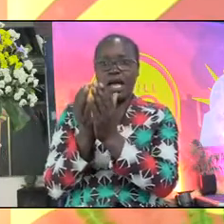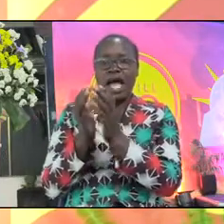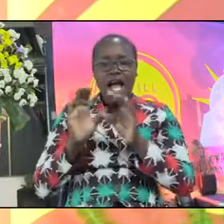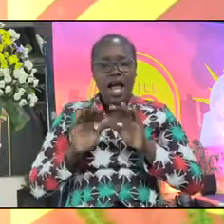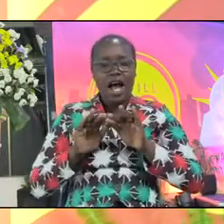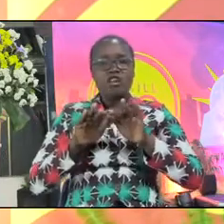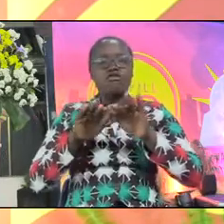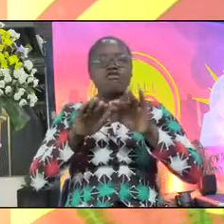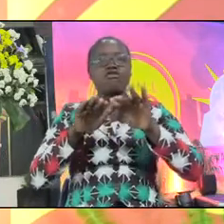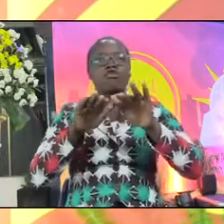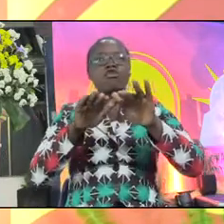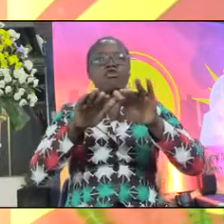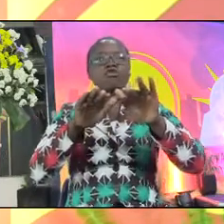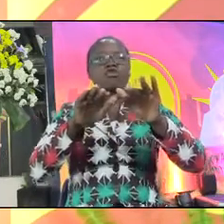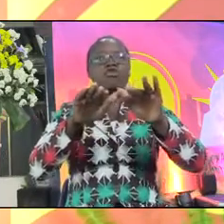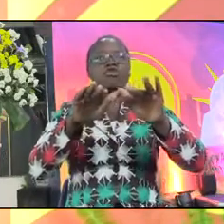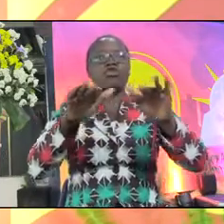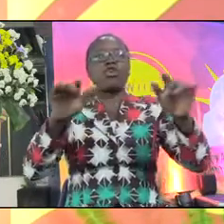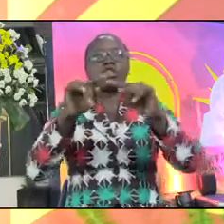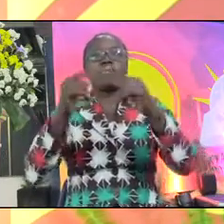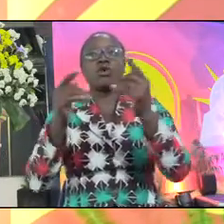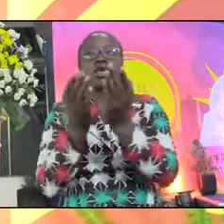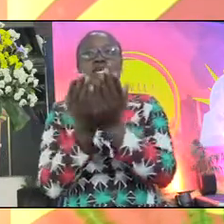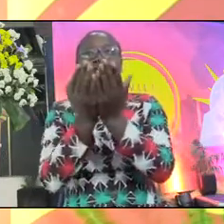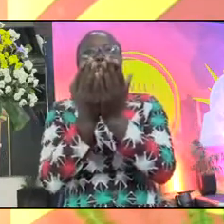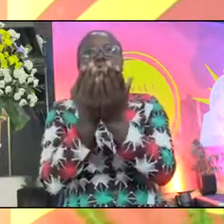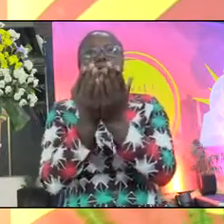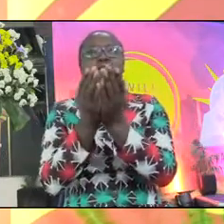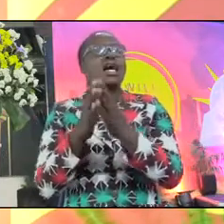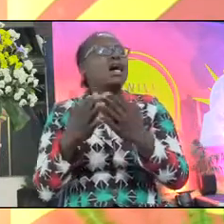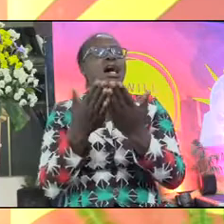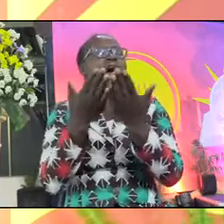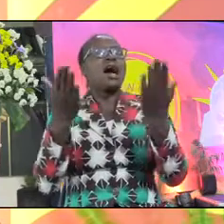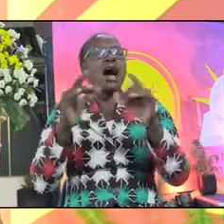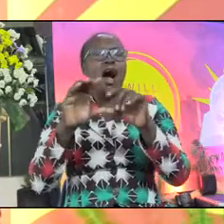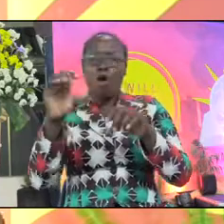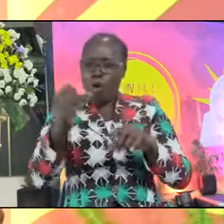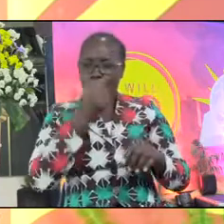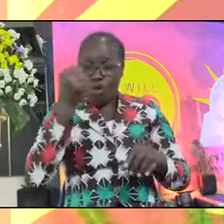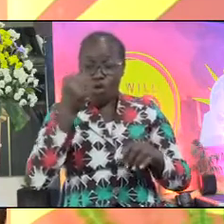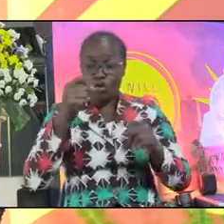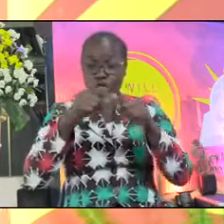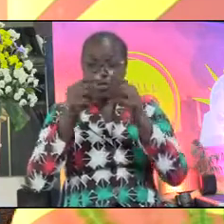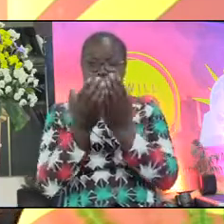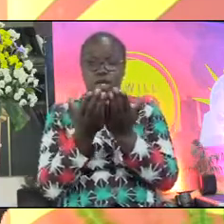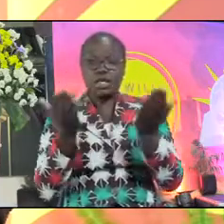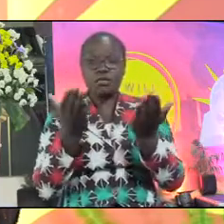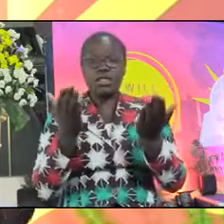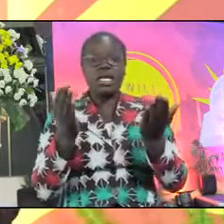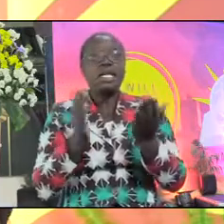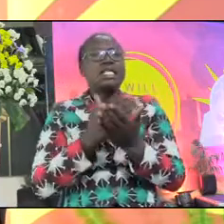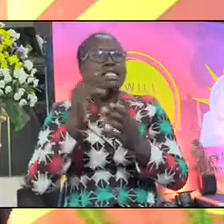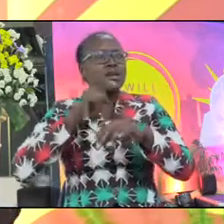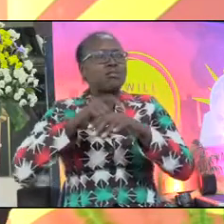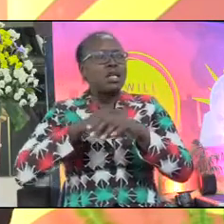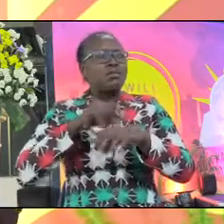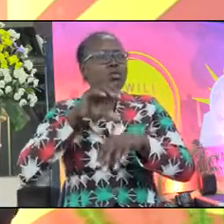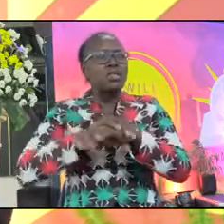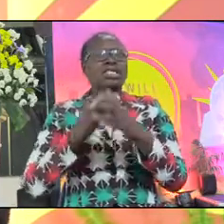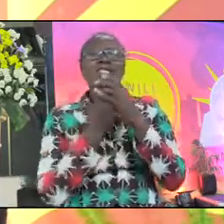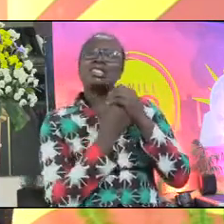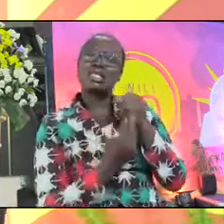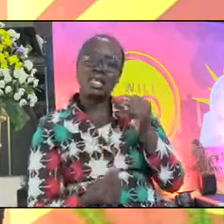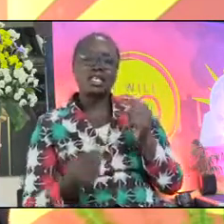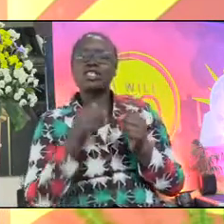float on in that broken piece. Hang on to the broken piece of the ship. Sometimes you get